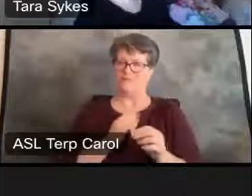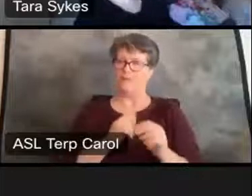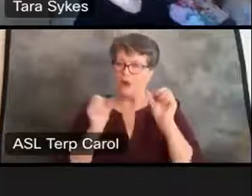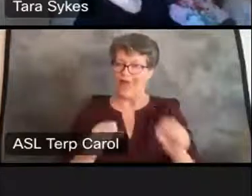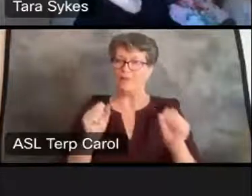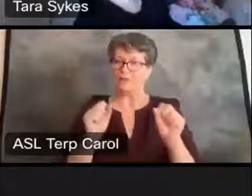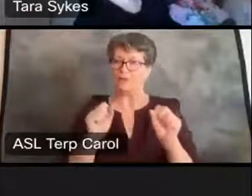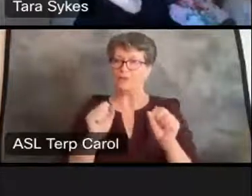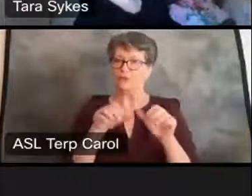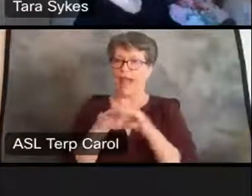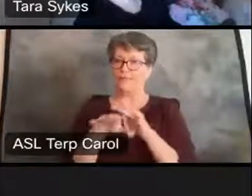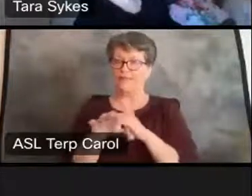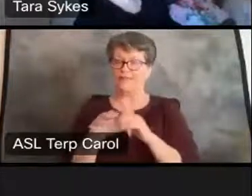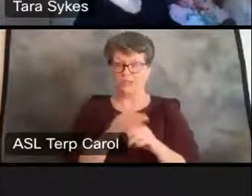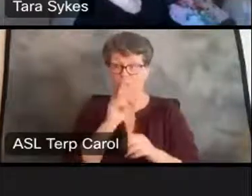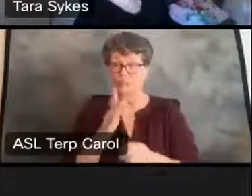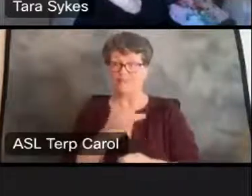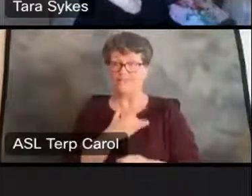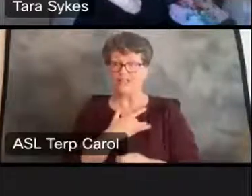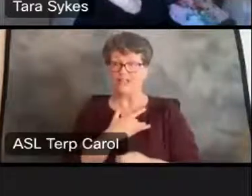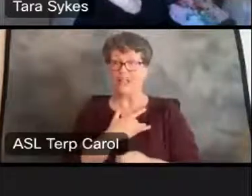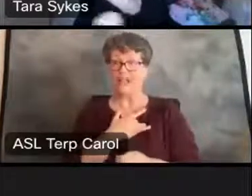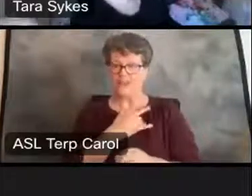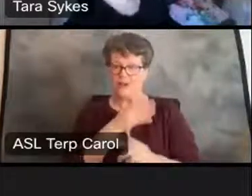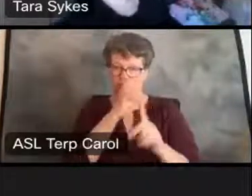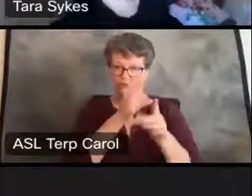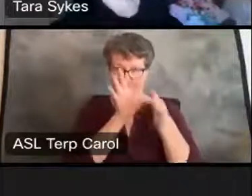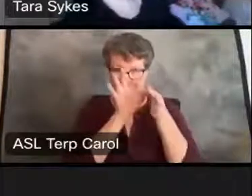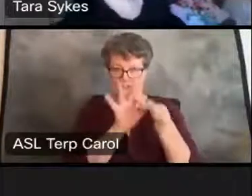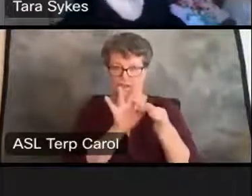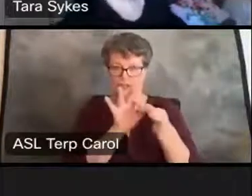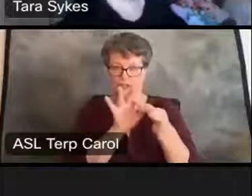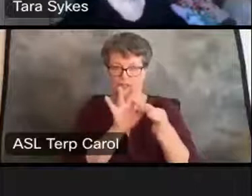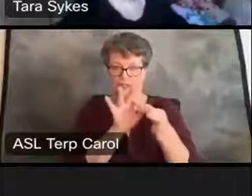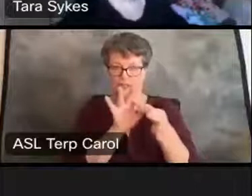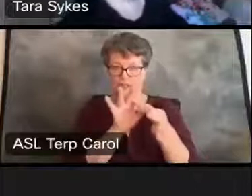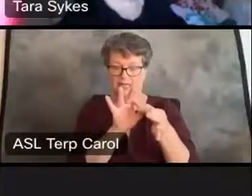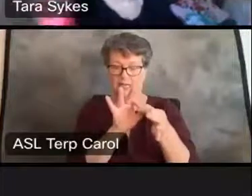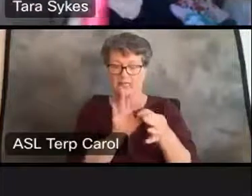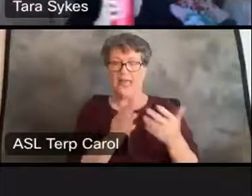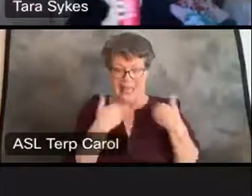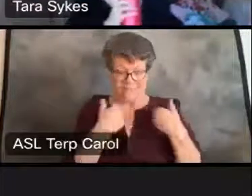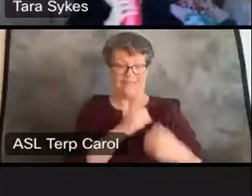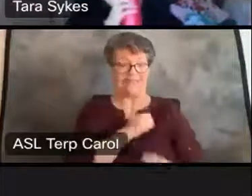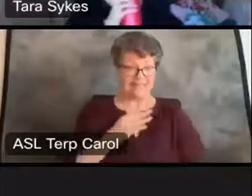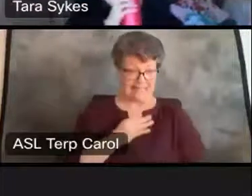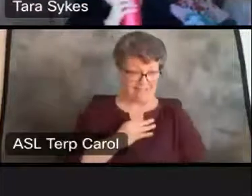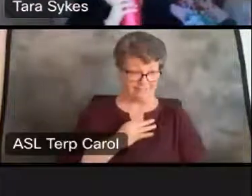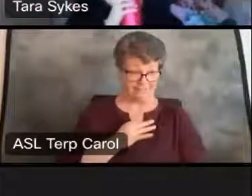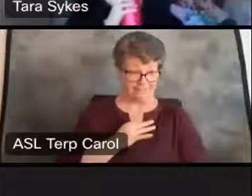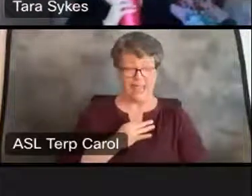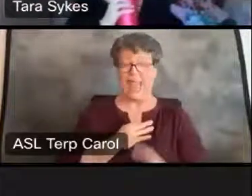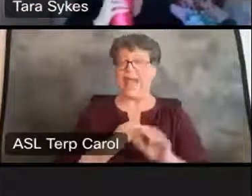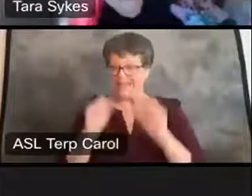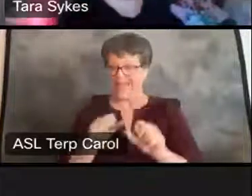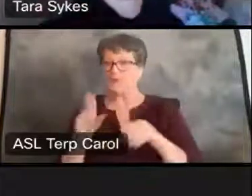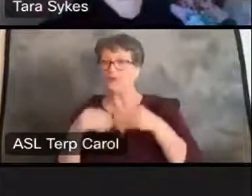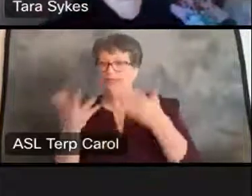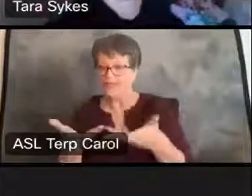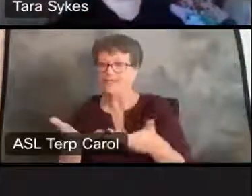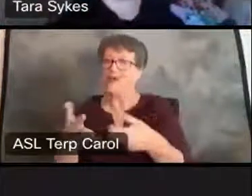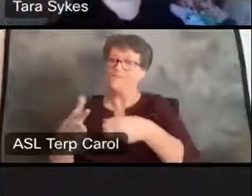with our HCBS specialist, Cindy, and our vendor community said, we really want to support the efforts of the collaborative between